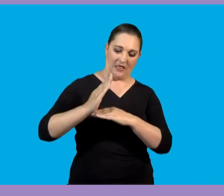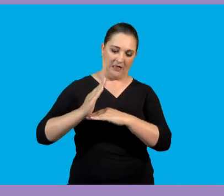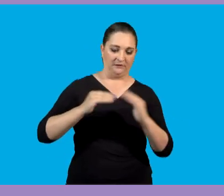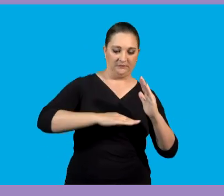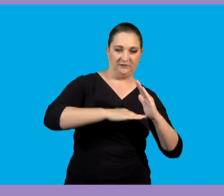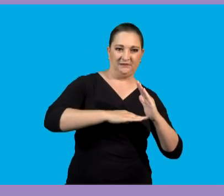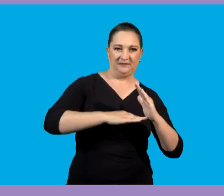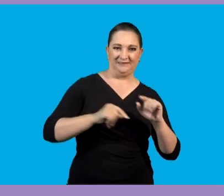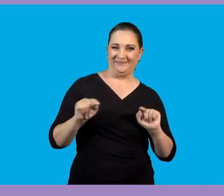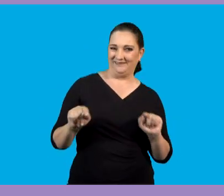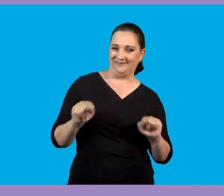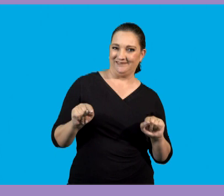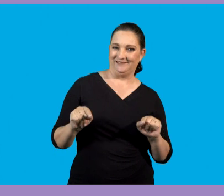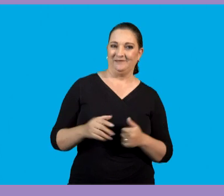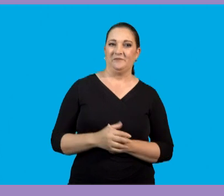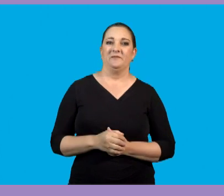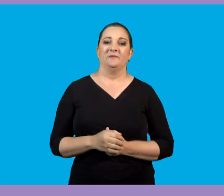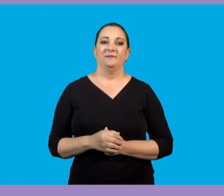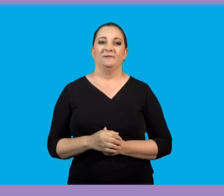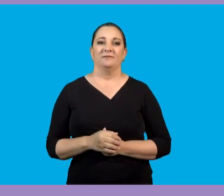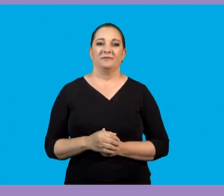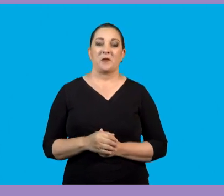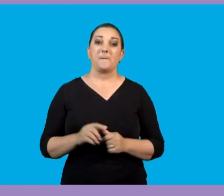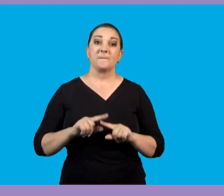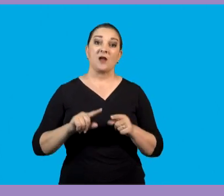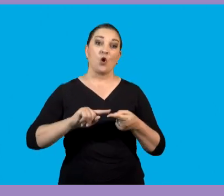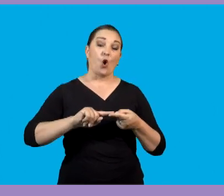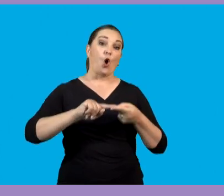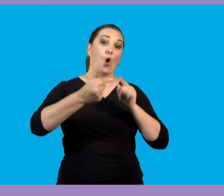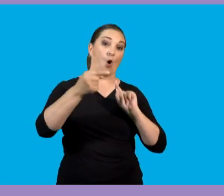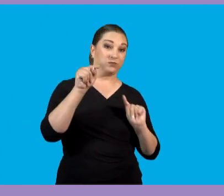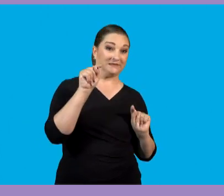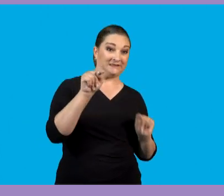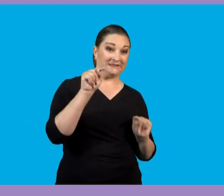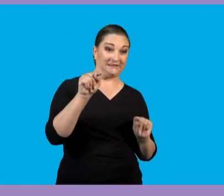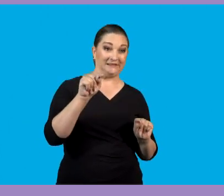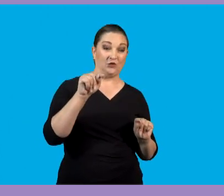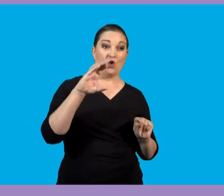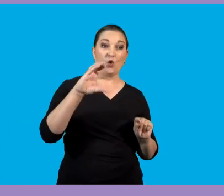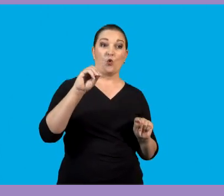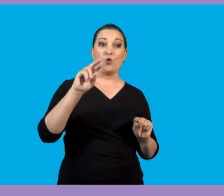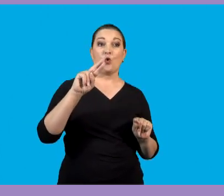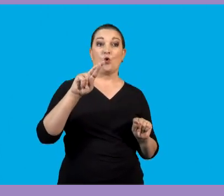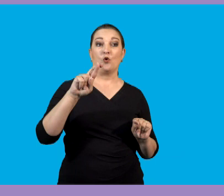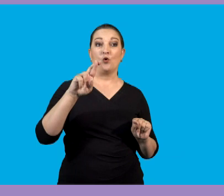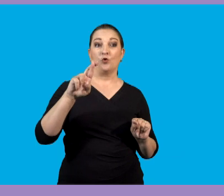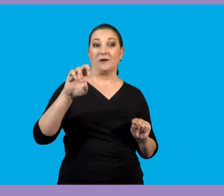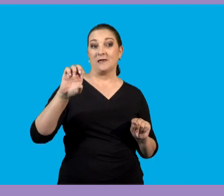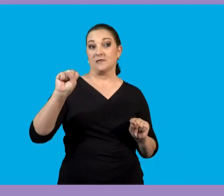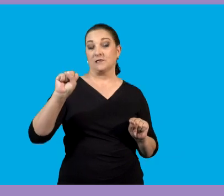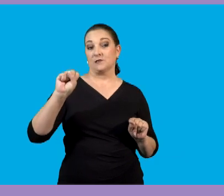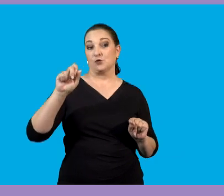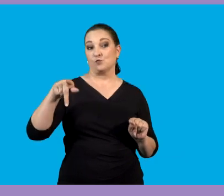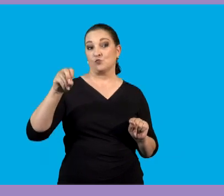means the corresponding side would be the side that is opposite the corresponding angle. So we did say